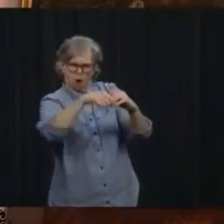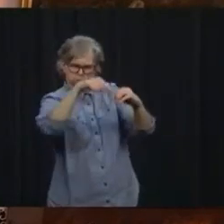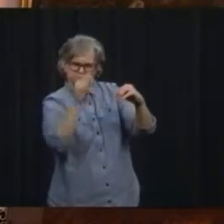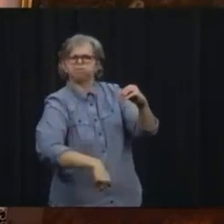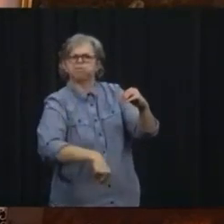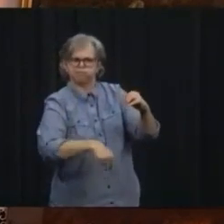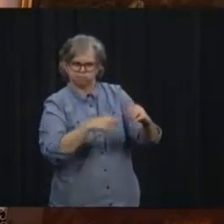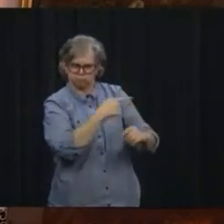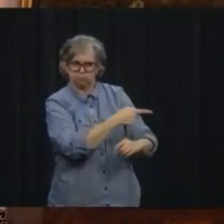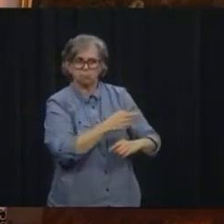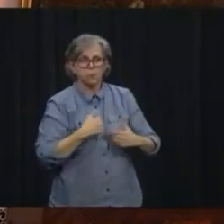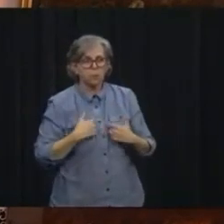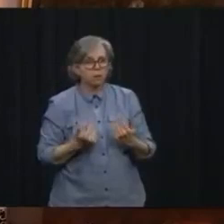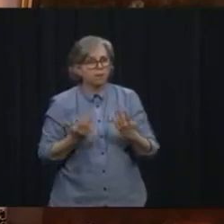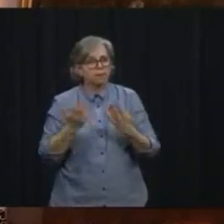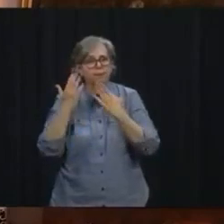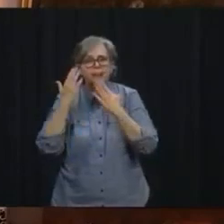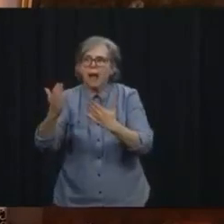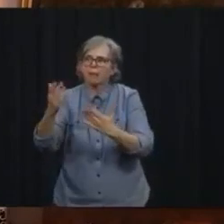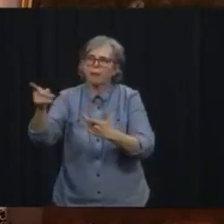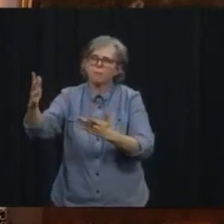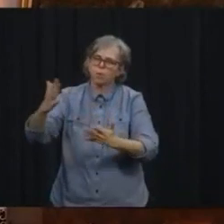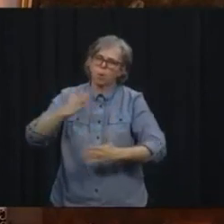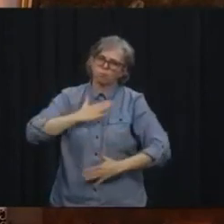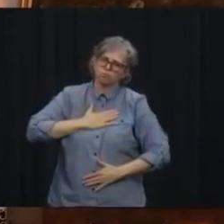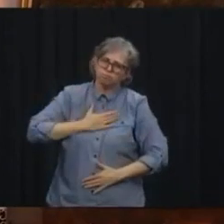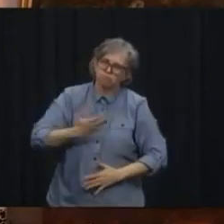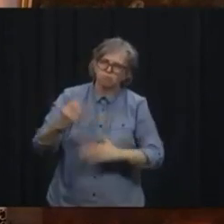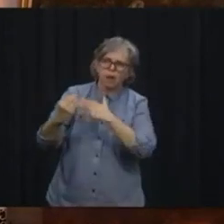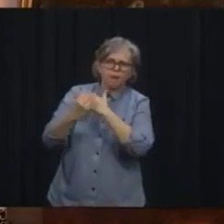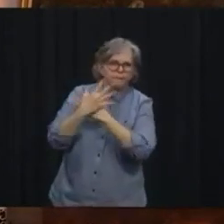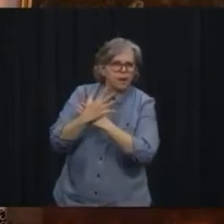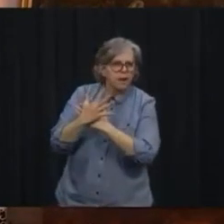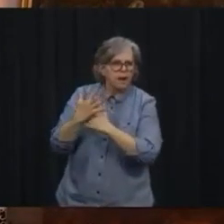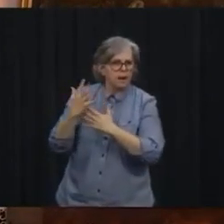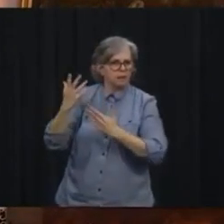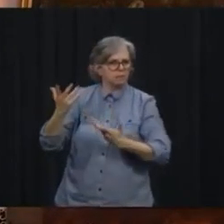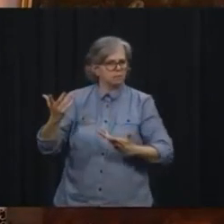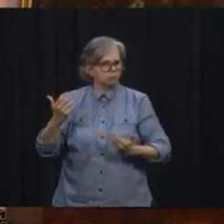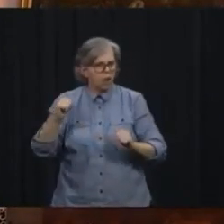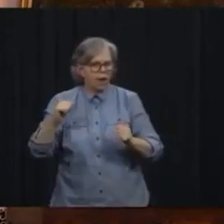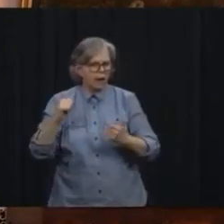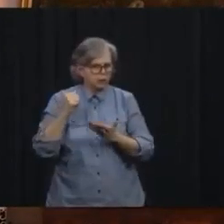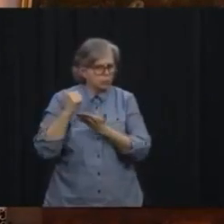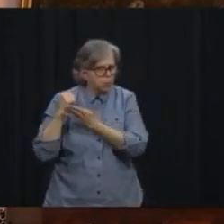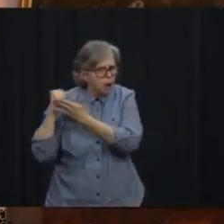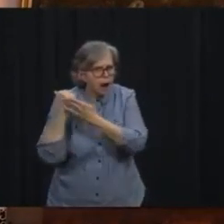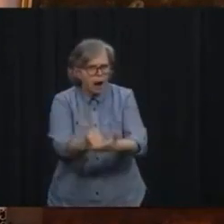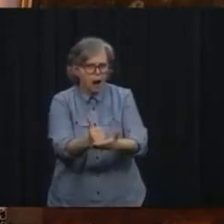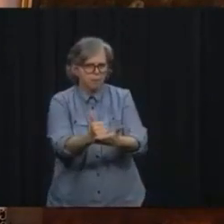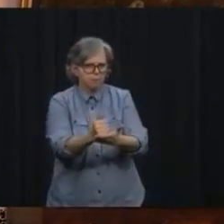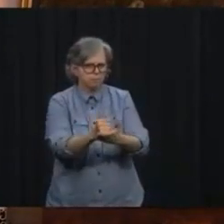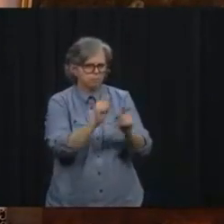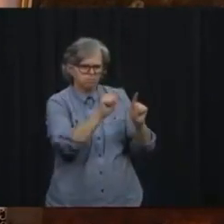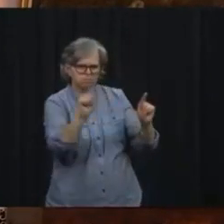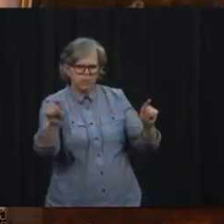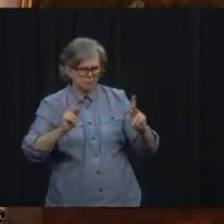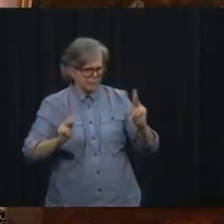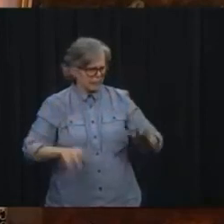a position to help. And so what we are announcing today is that the Bureau of